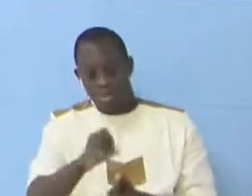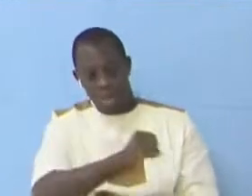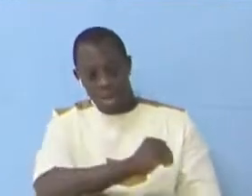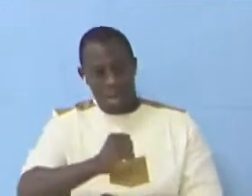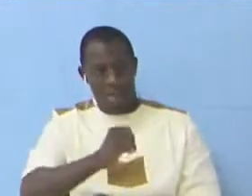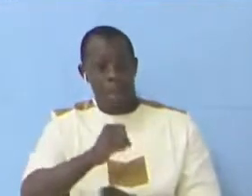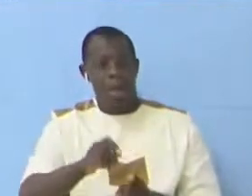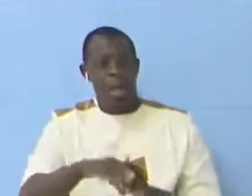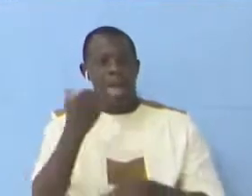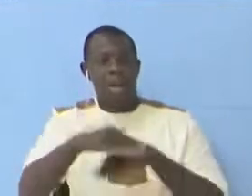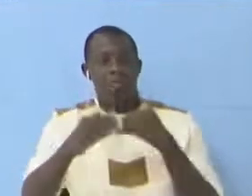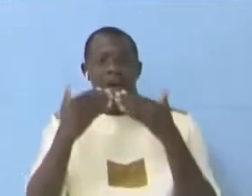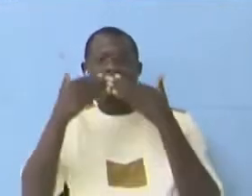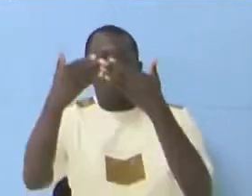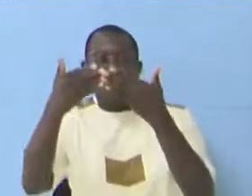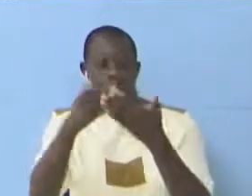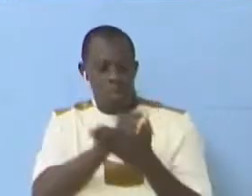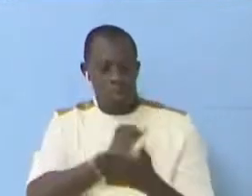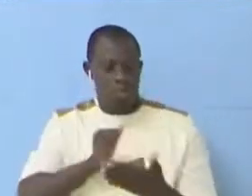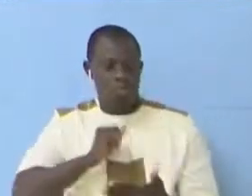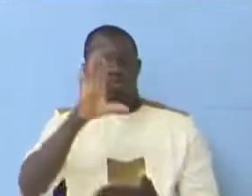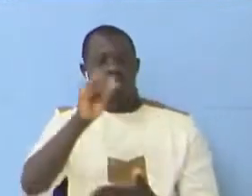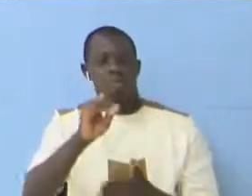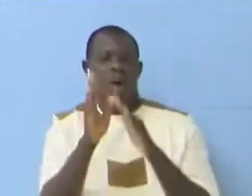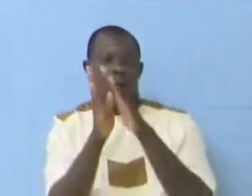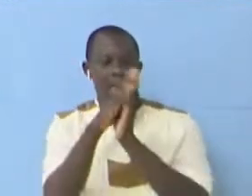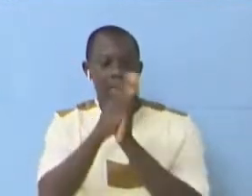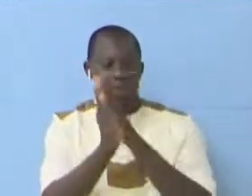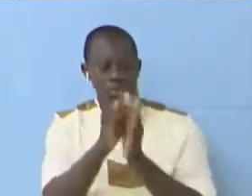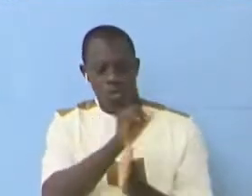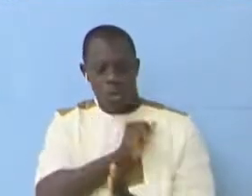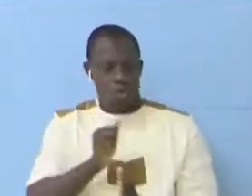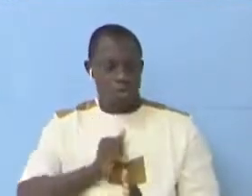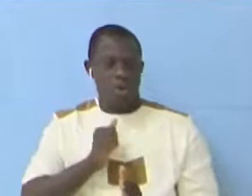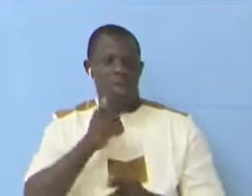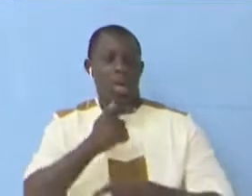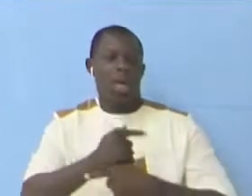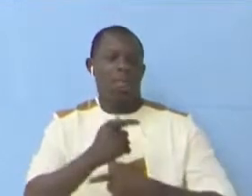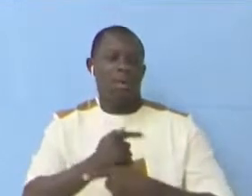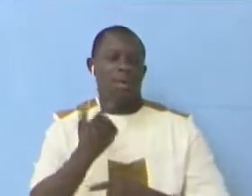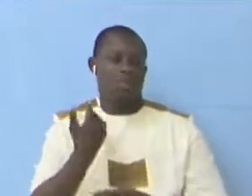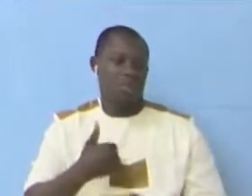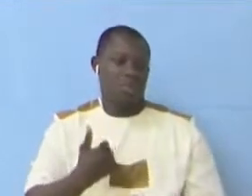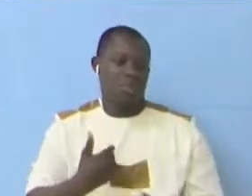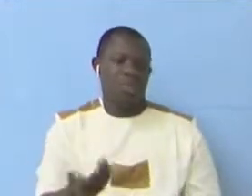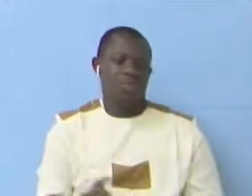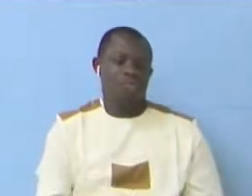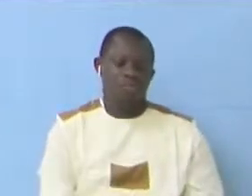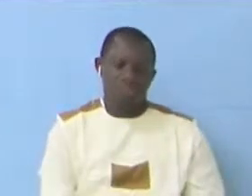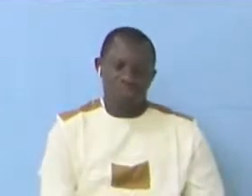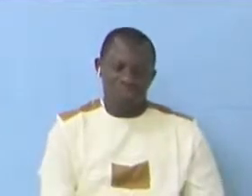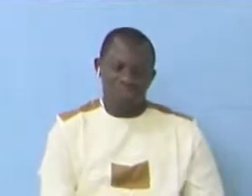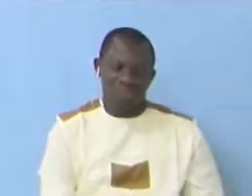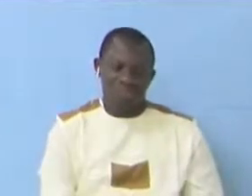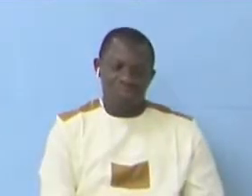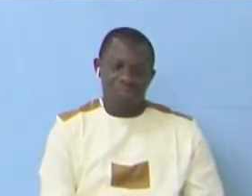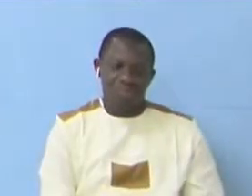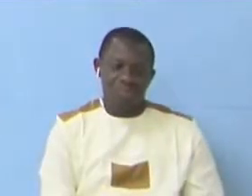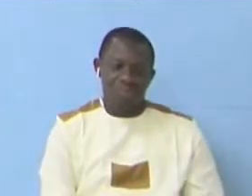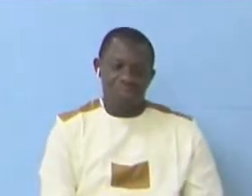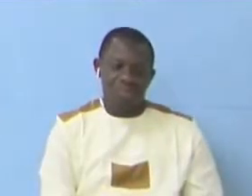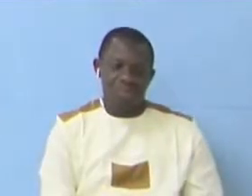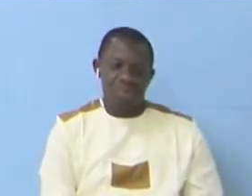us as a people. ndég yi nga xam ne ay tafaar la yoo xam ne duñ koy wax dañ teg ko ci suñ kaw ñun doomu aadama yi. Well, it's